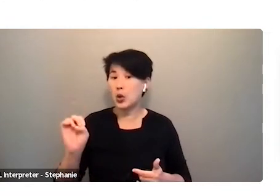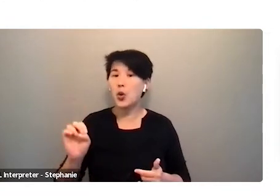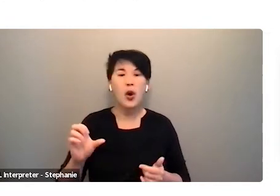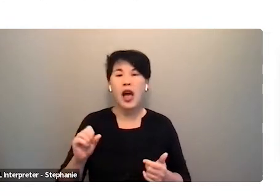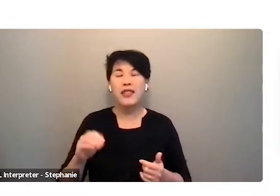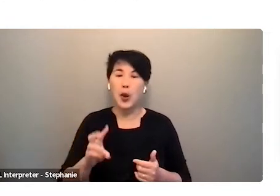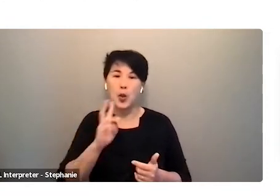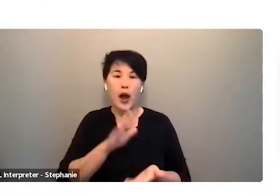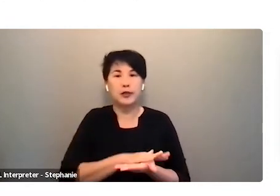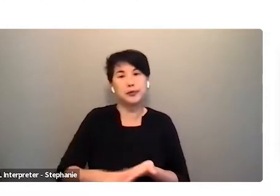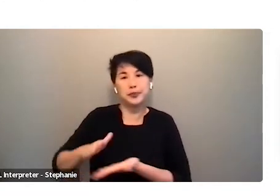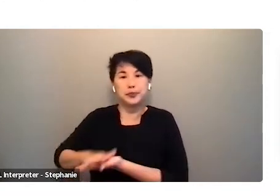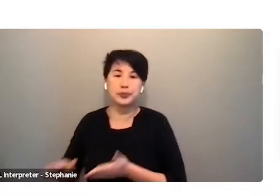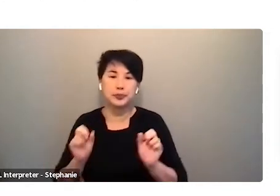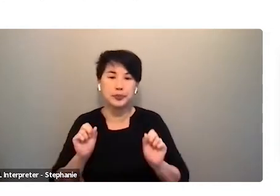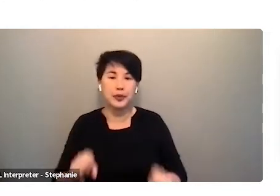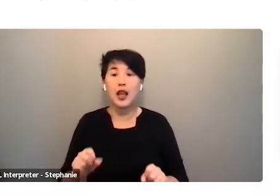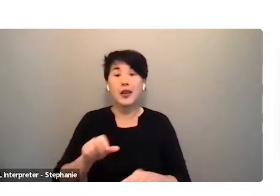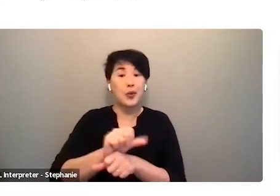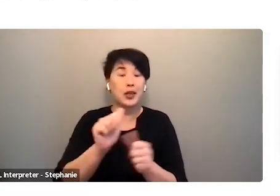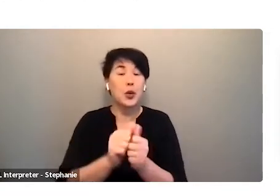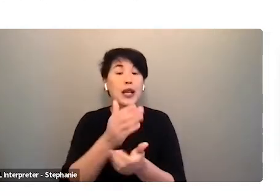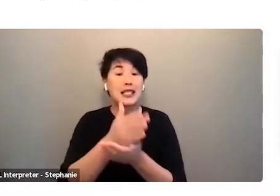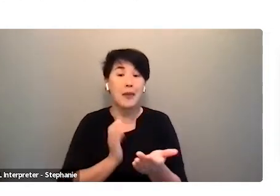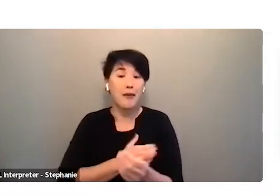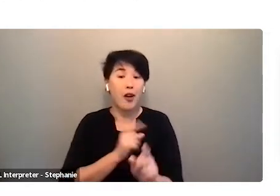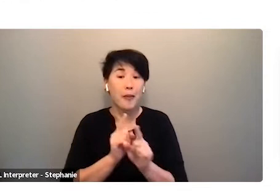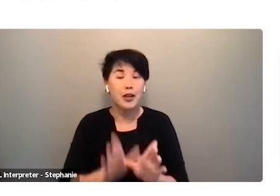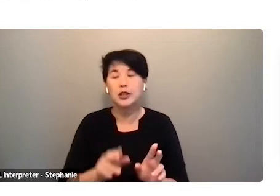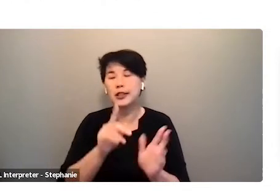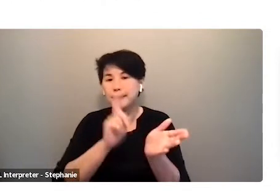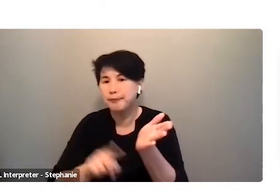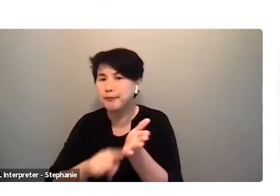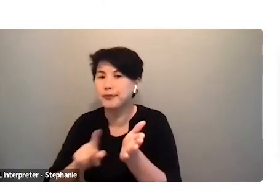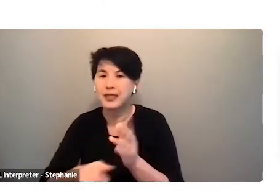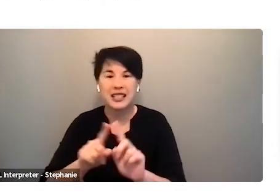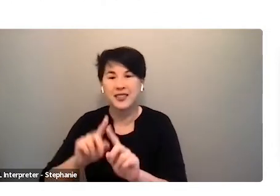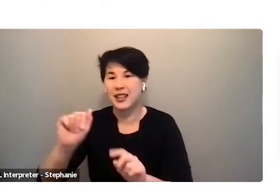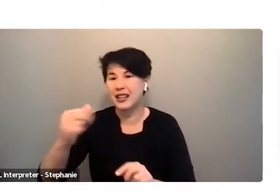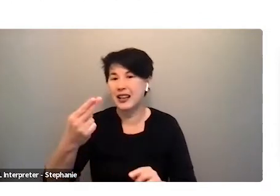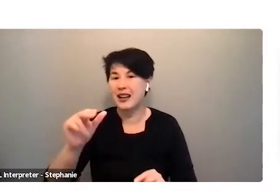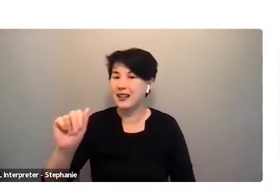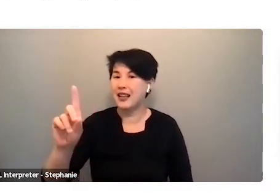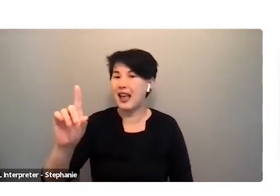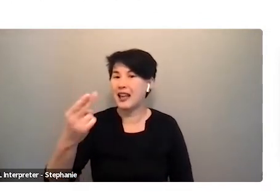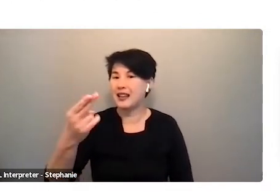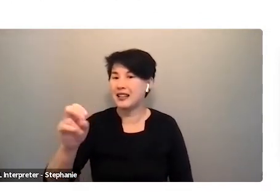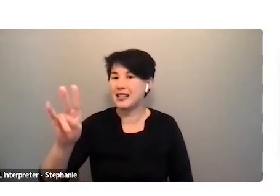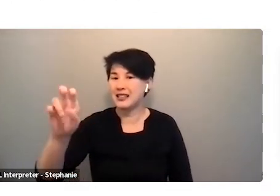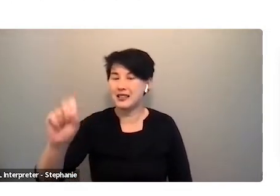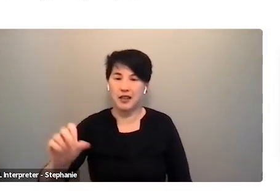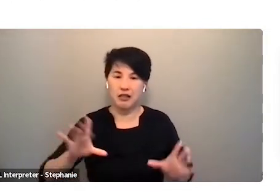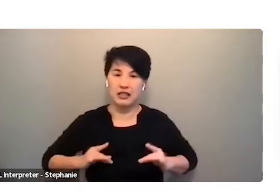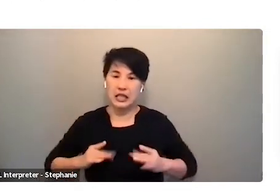with water, but we're working with some of our mentors to explore different adhesives that would still align with the ultimate biodegradable goal of the